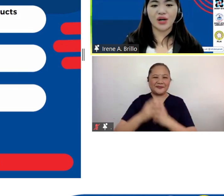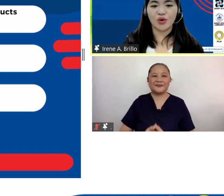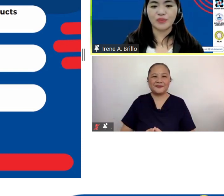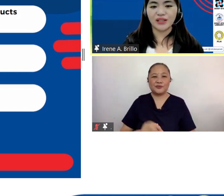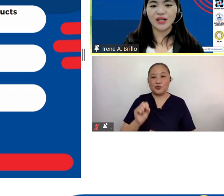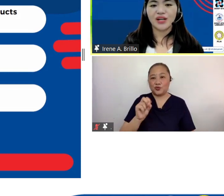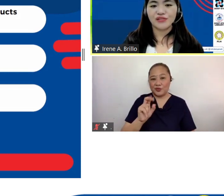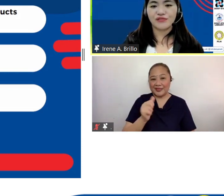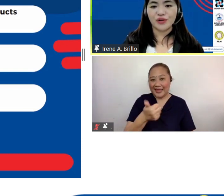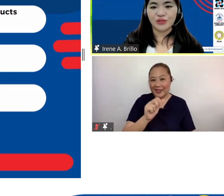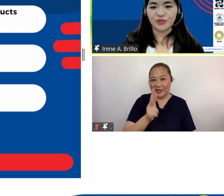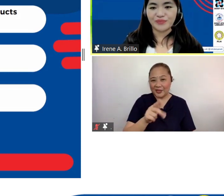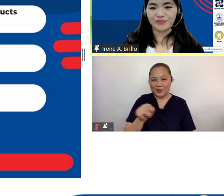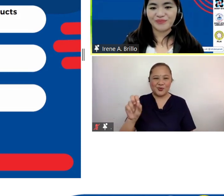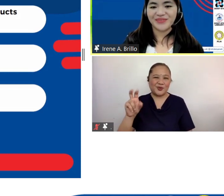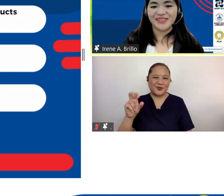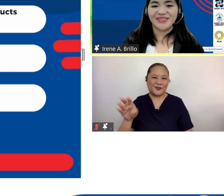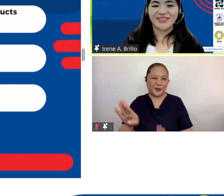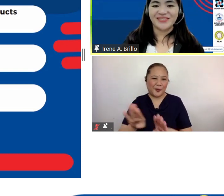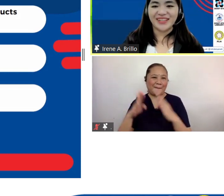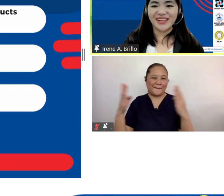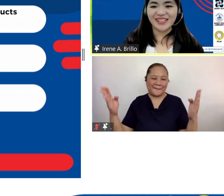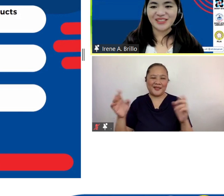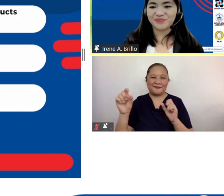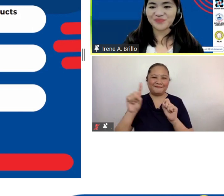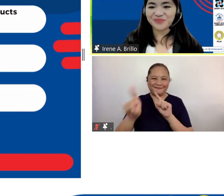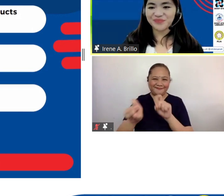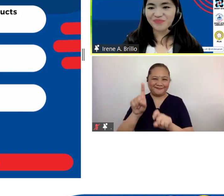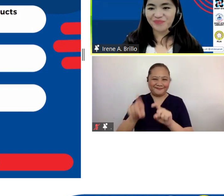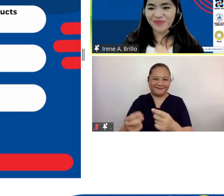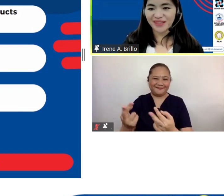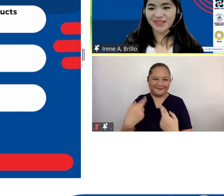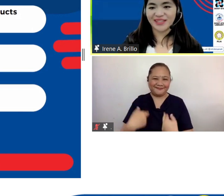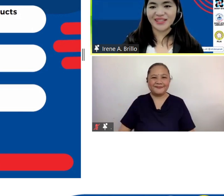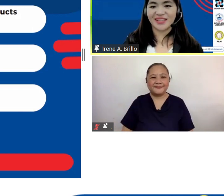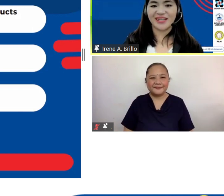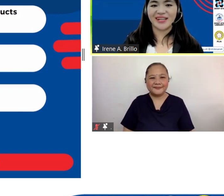the open forum. Okay.